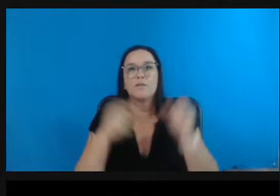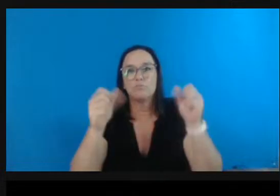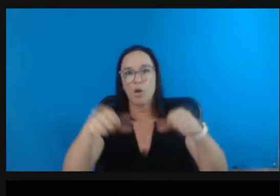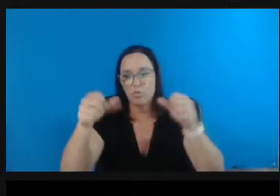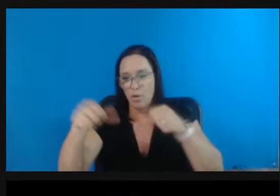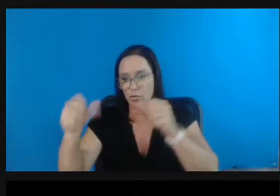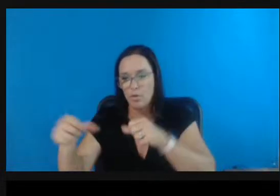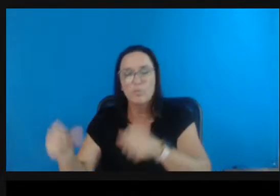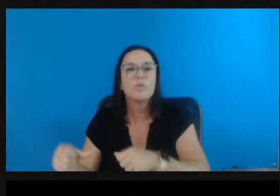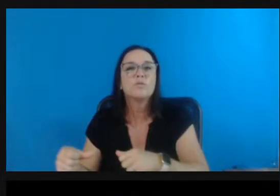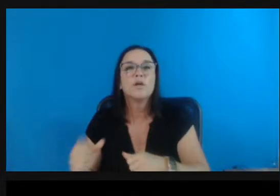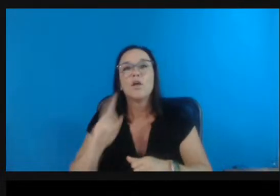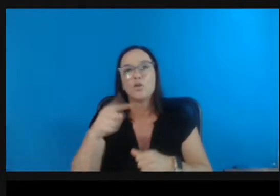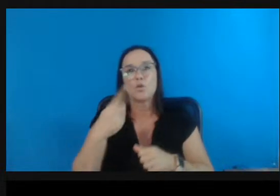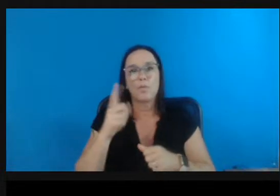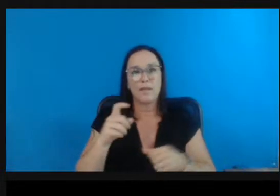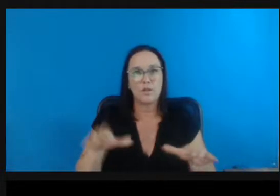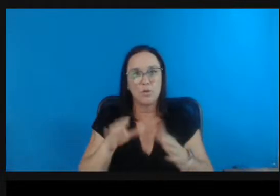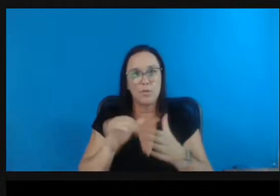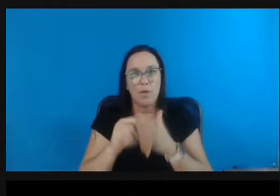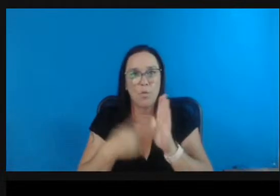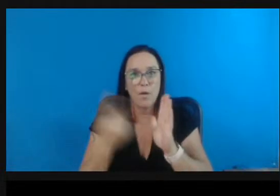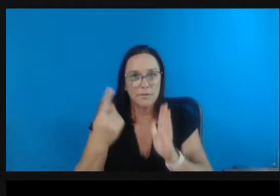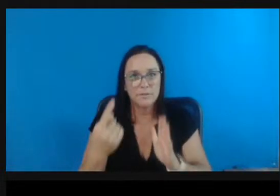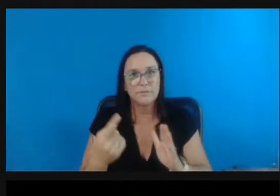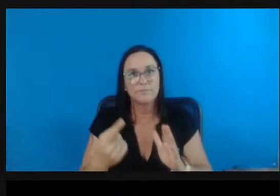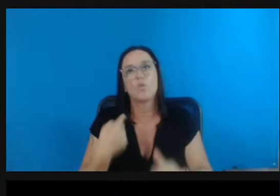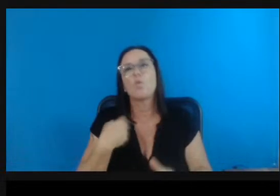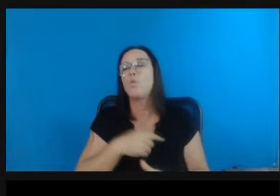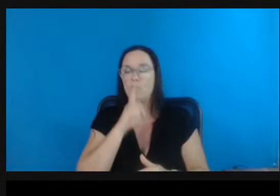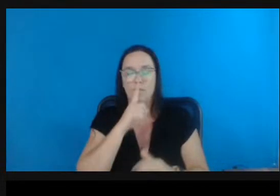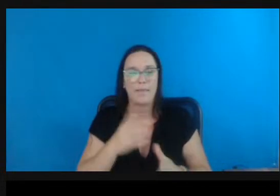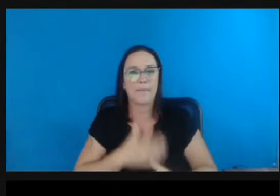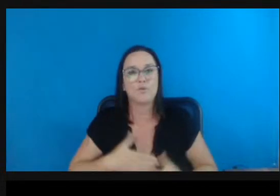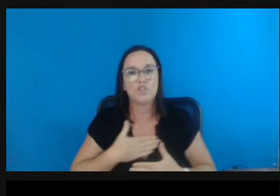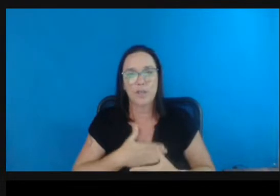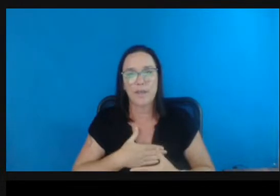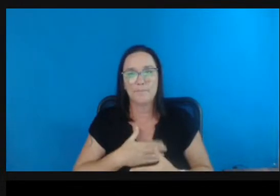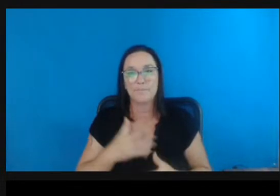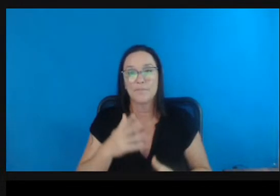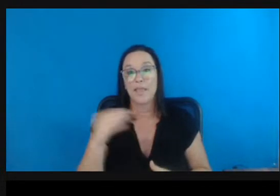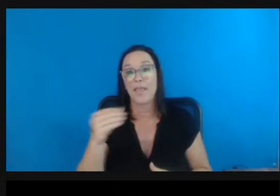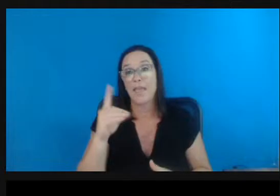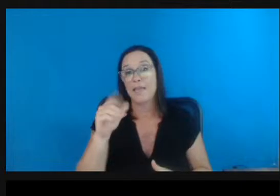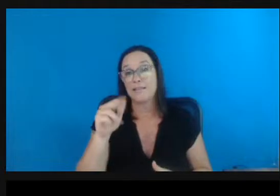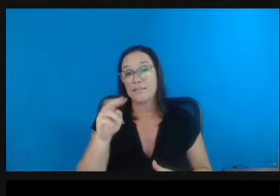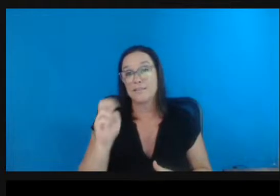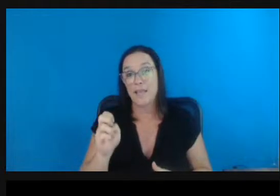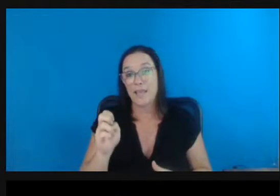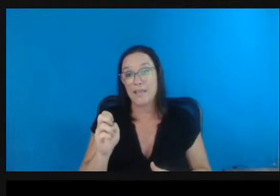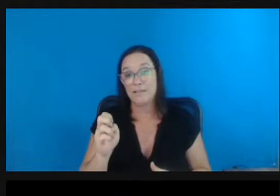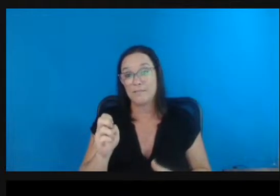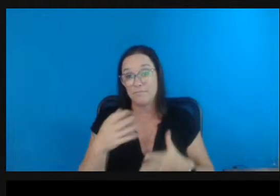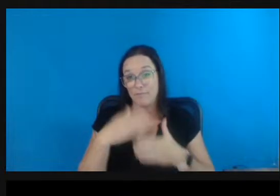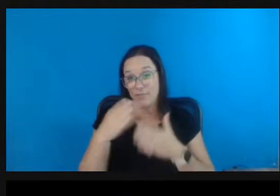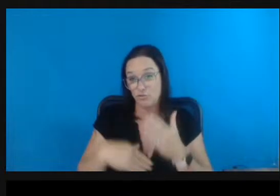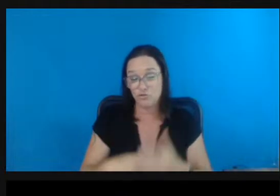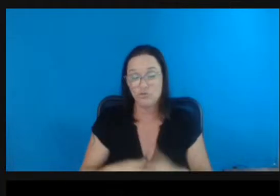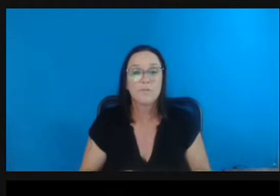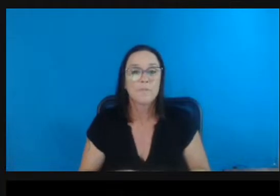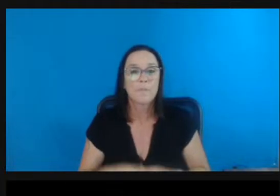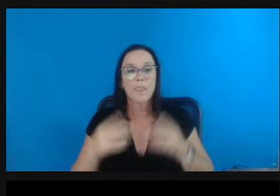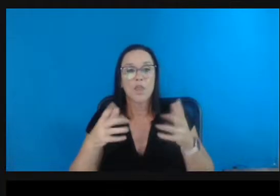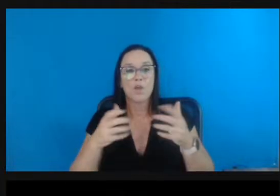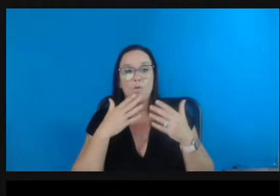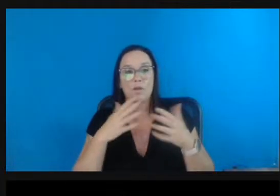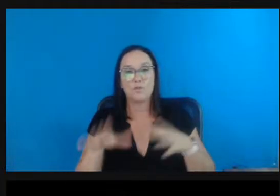coming weeks. You only need to do it once. It is greatly appreciated. And Dane, take us home. Yeah, so I do want to take this